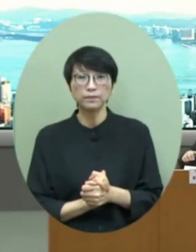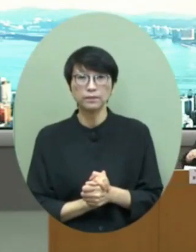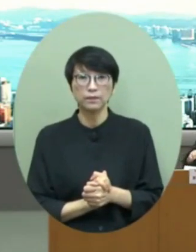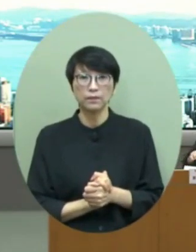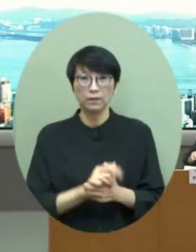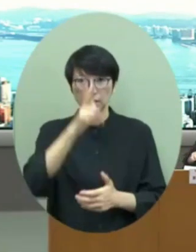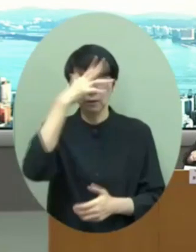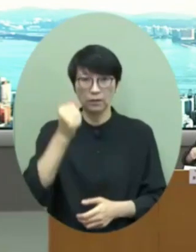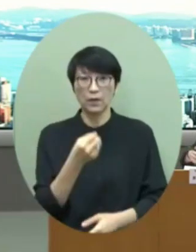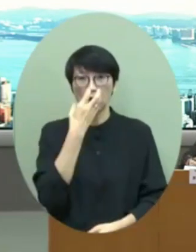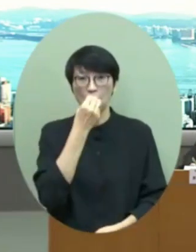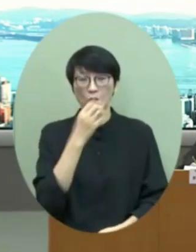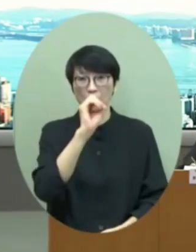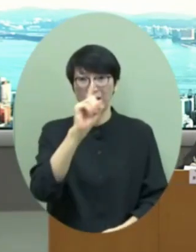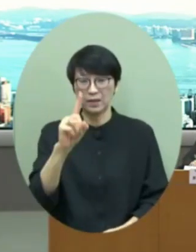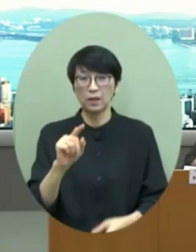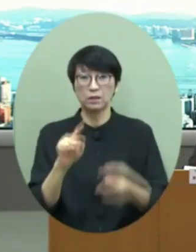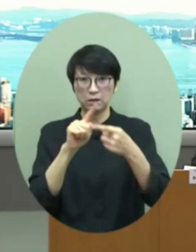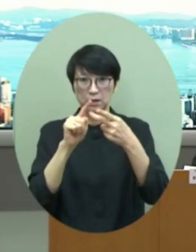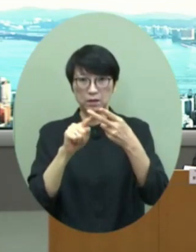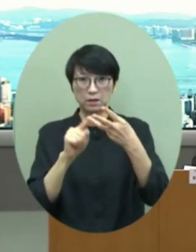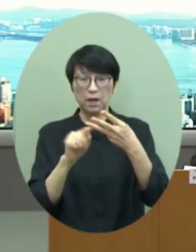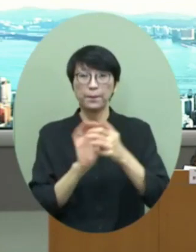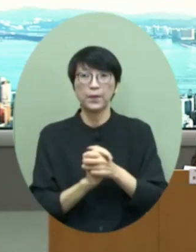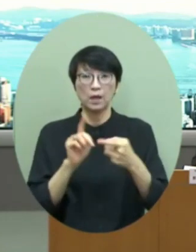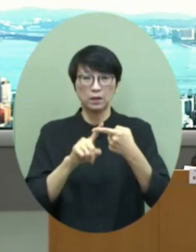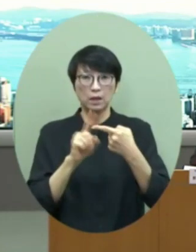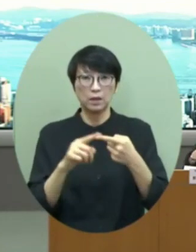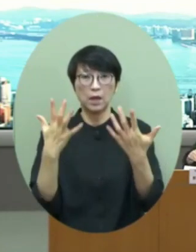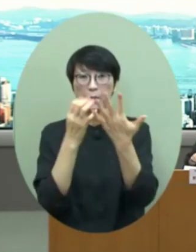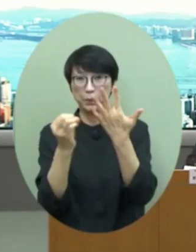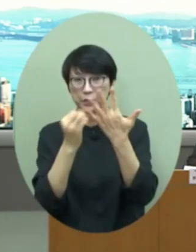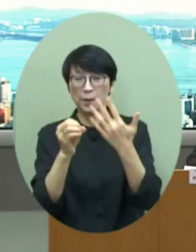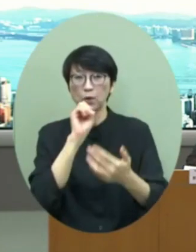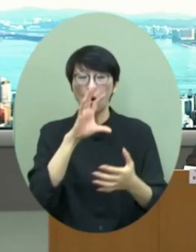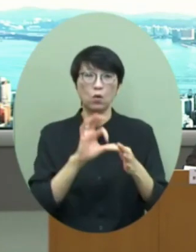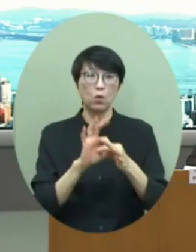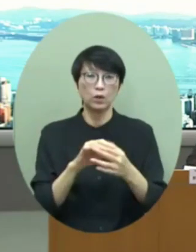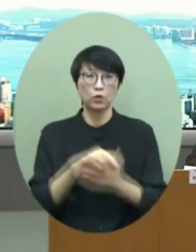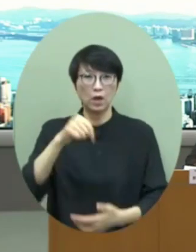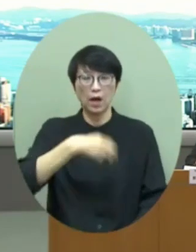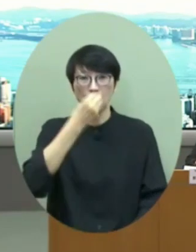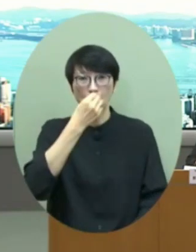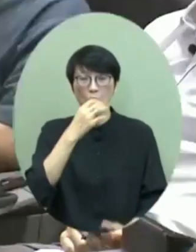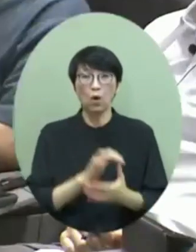The reporter in front. I'm from Hong Kong 01. I've got 3 questions. Article 50